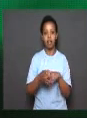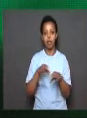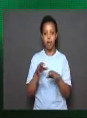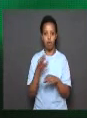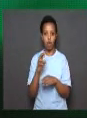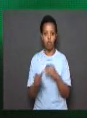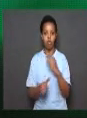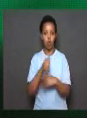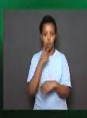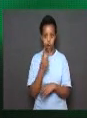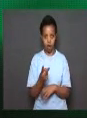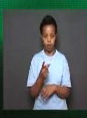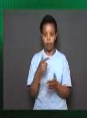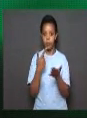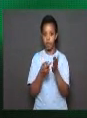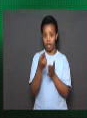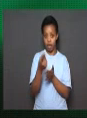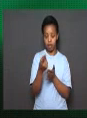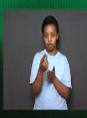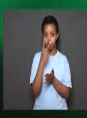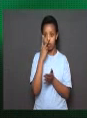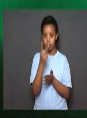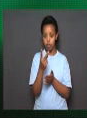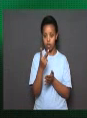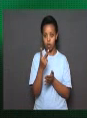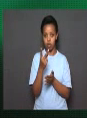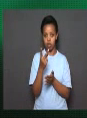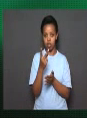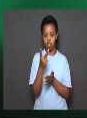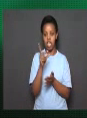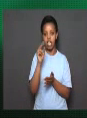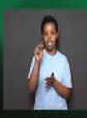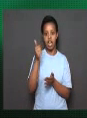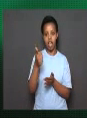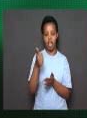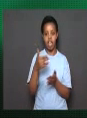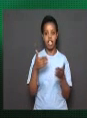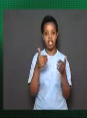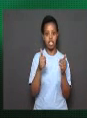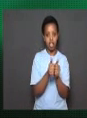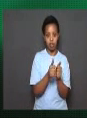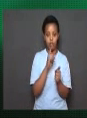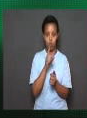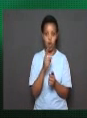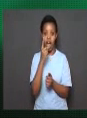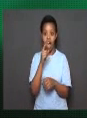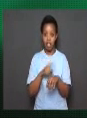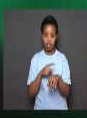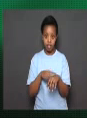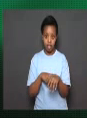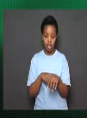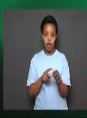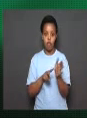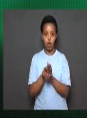This is an enveloped DNA virus attaching to the cell. Once it enters the